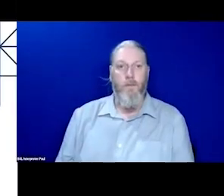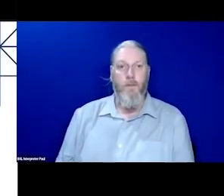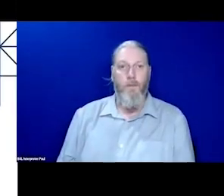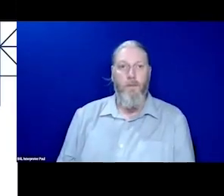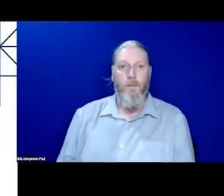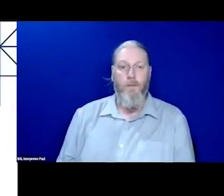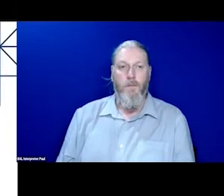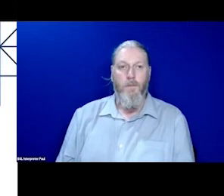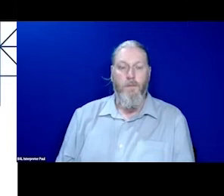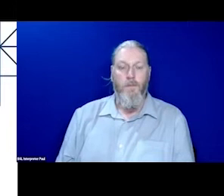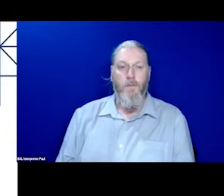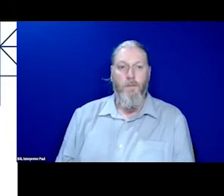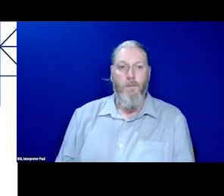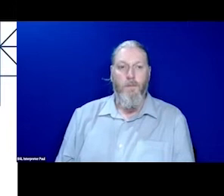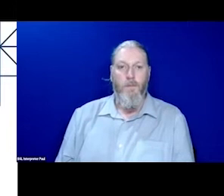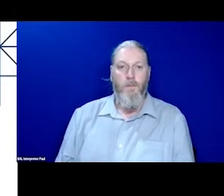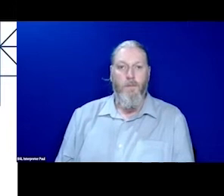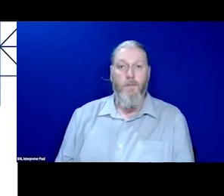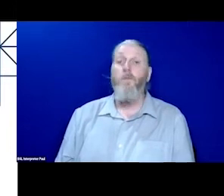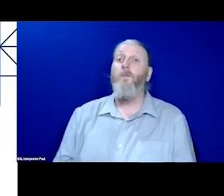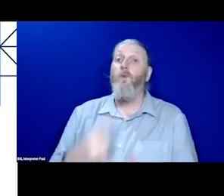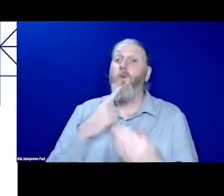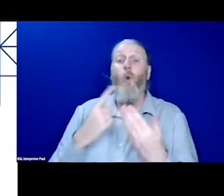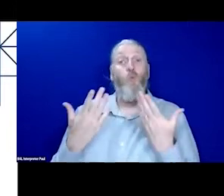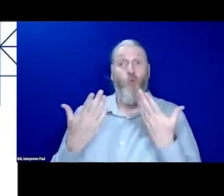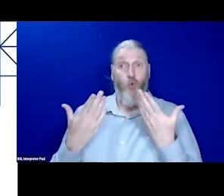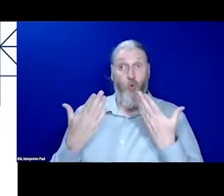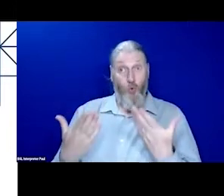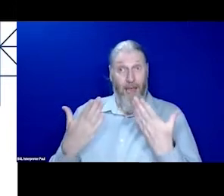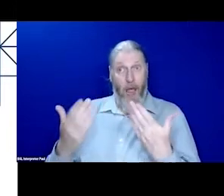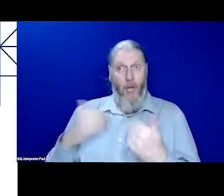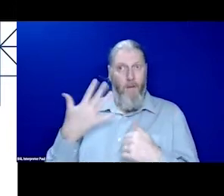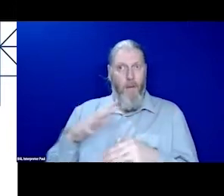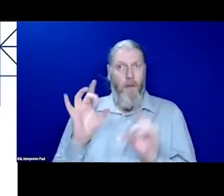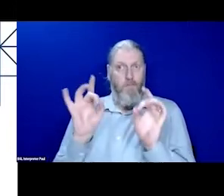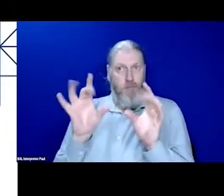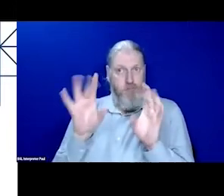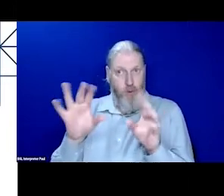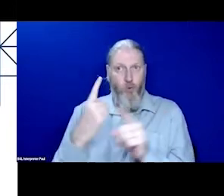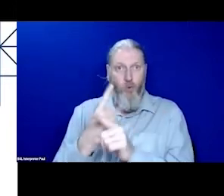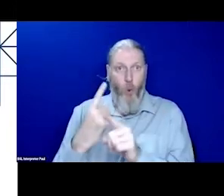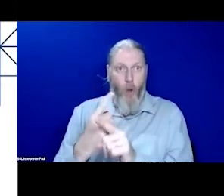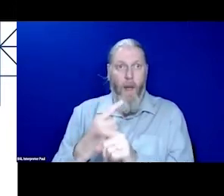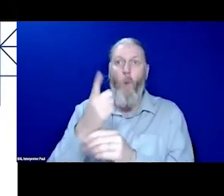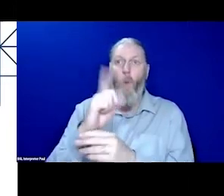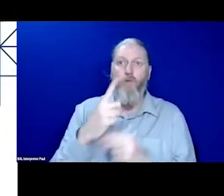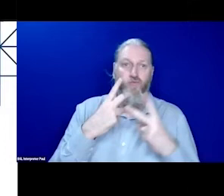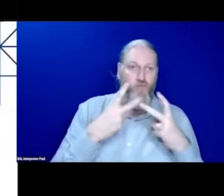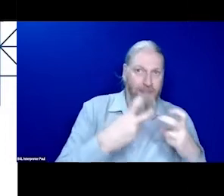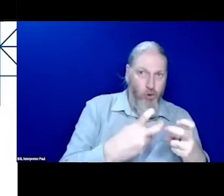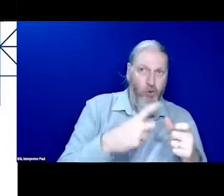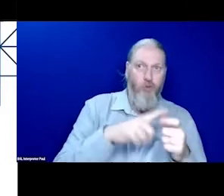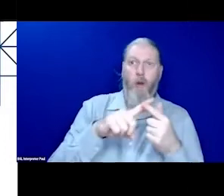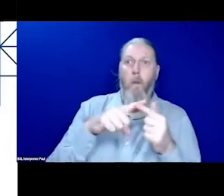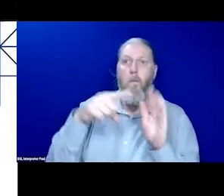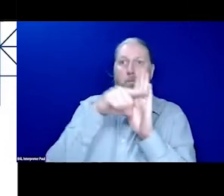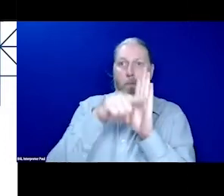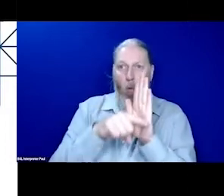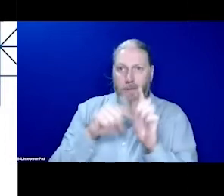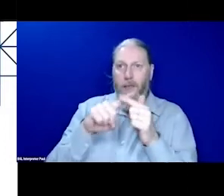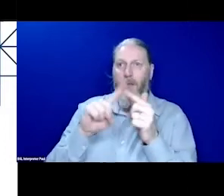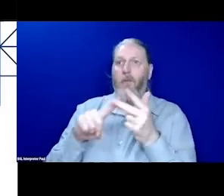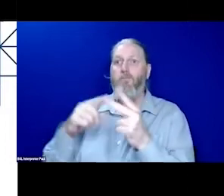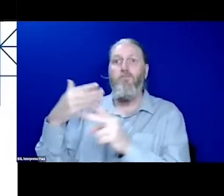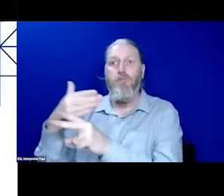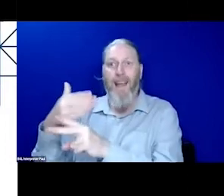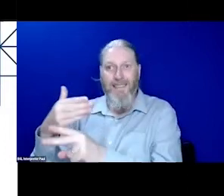What I have outlined today in terms of the research, in terms of policy, and in terms of practice, there's still a lot to learn. But